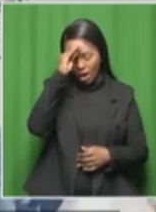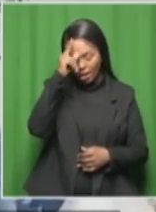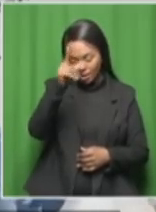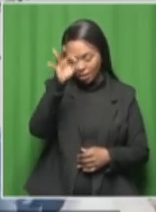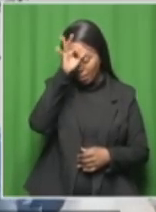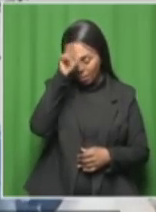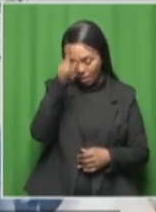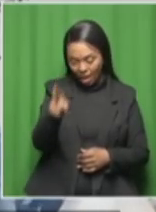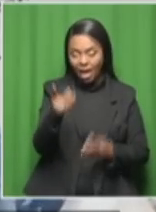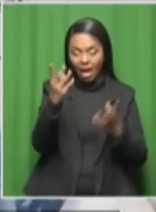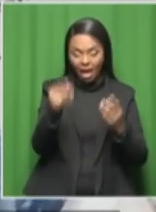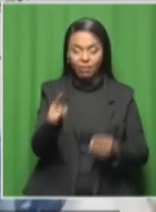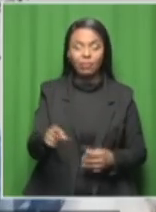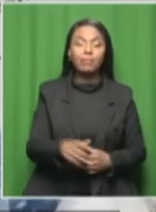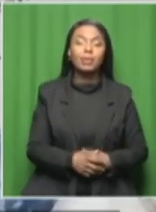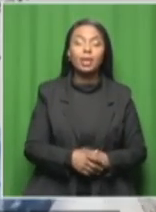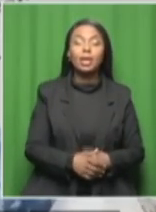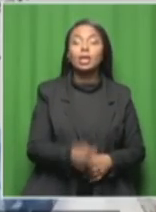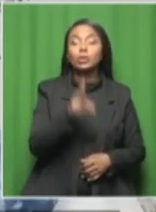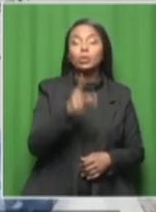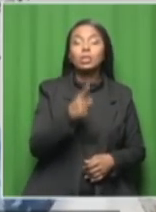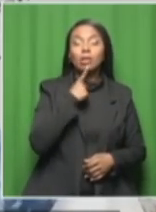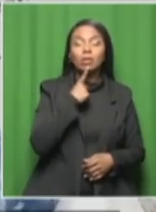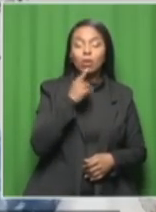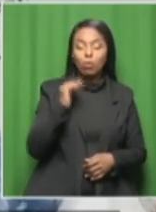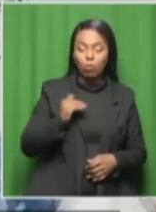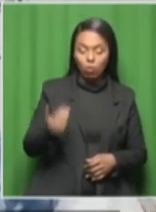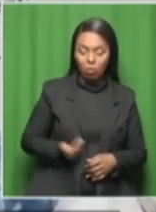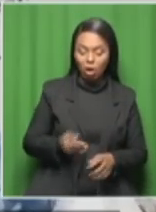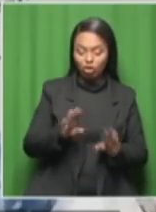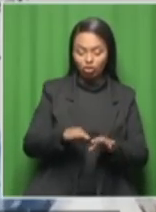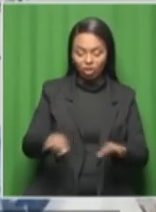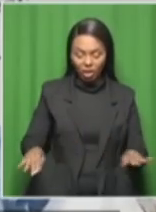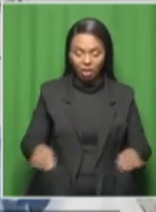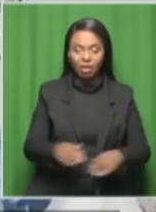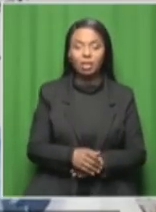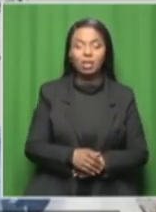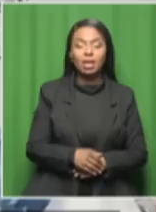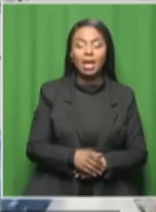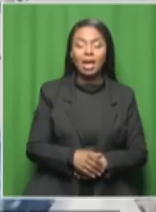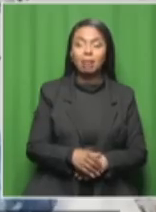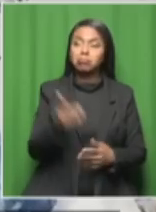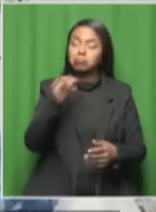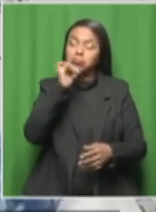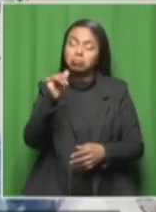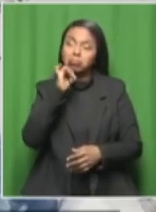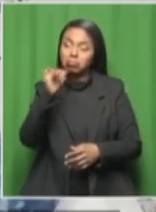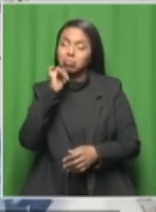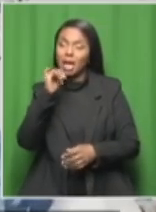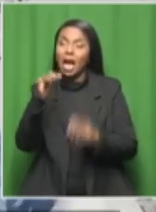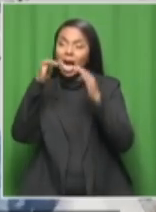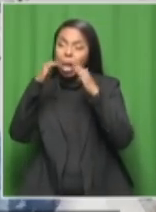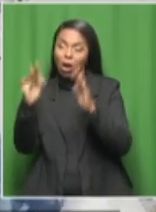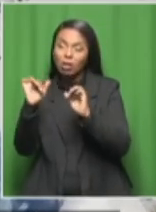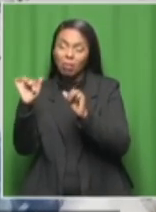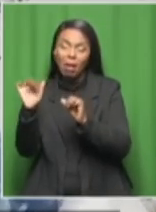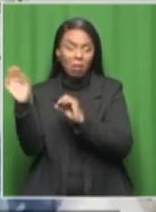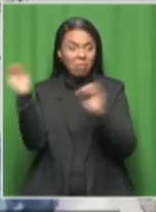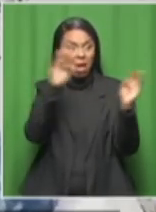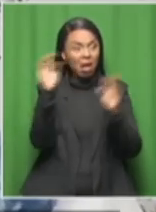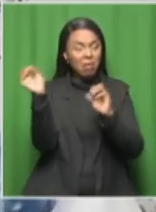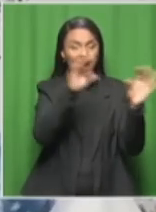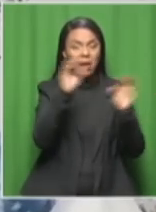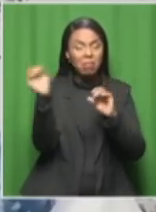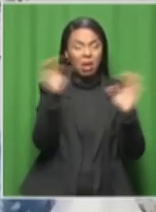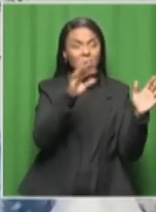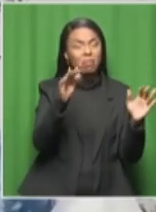He 2,000 women and children during that genocide ran into a church as a refugee. Everybody in every country